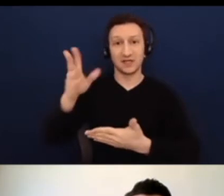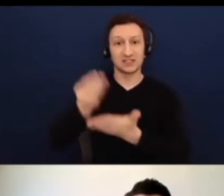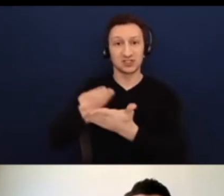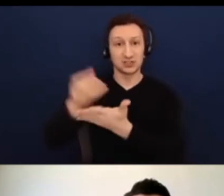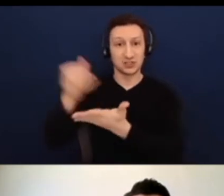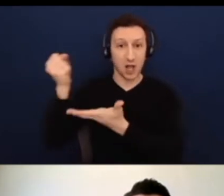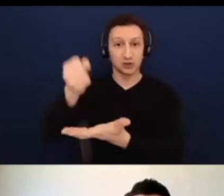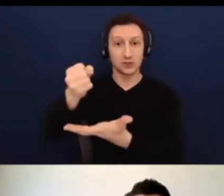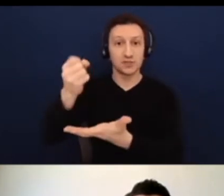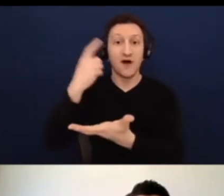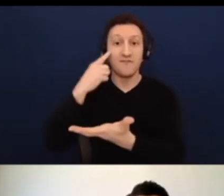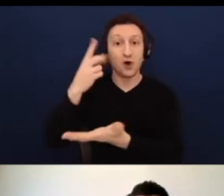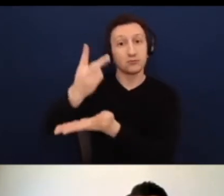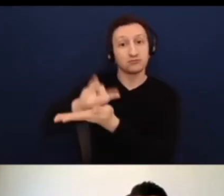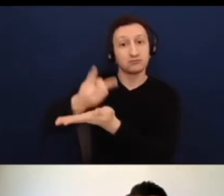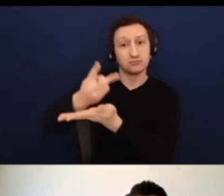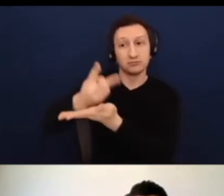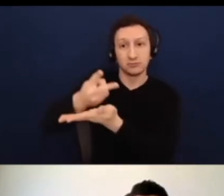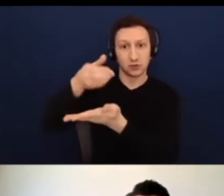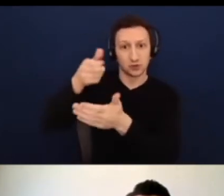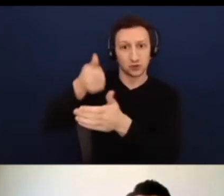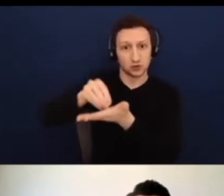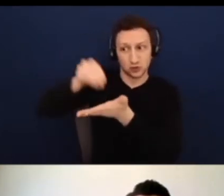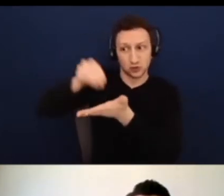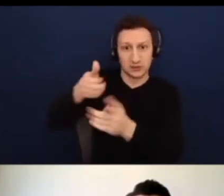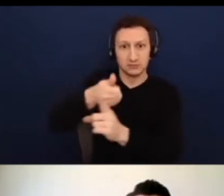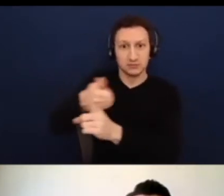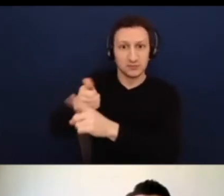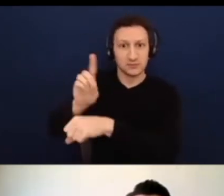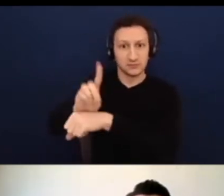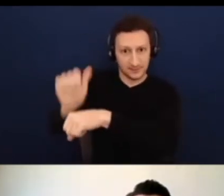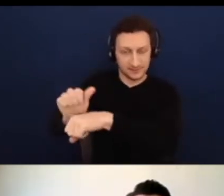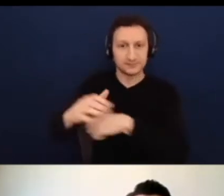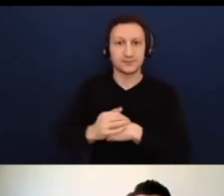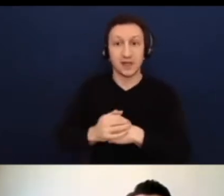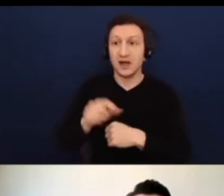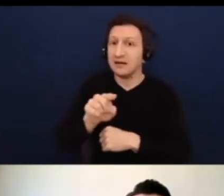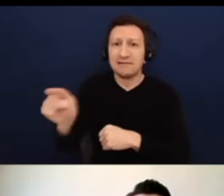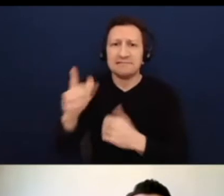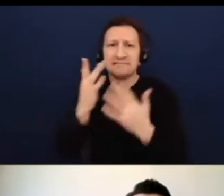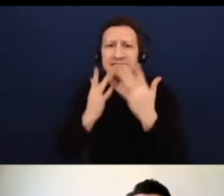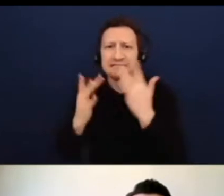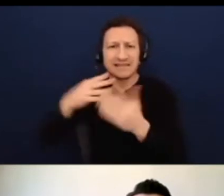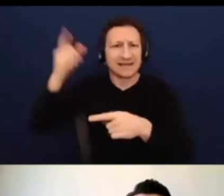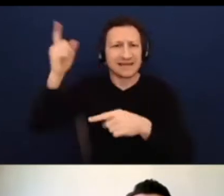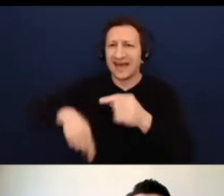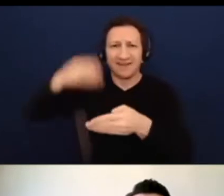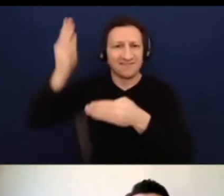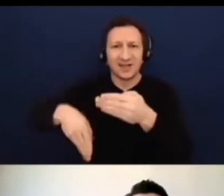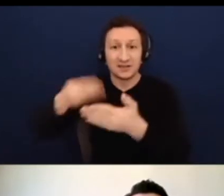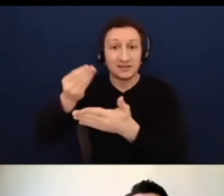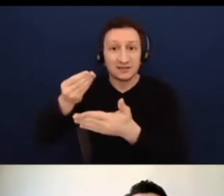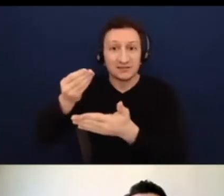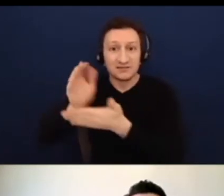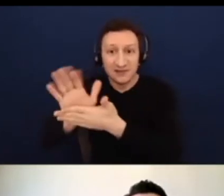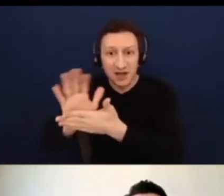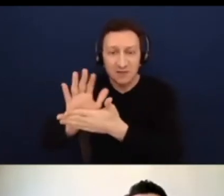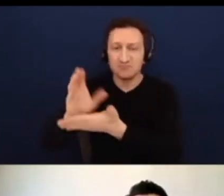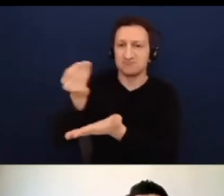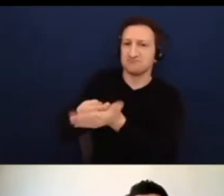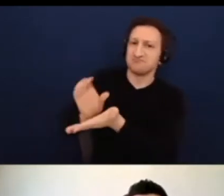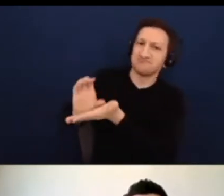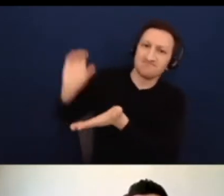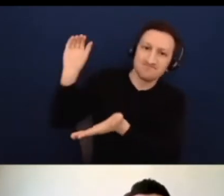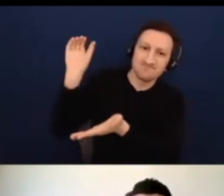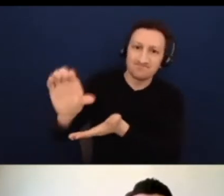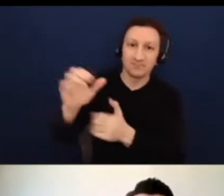disabilities, originate and funding annual finishing film accessibility grants for New York Women in Film and Television